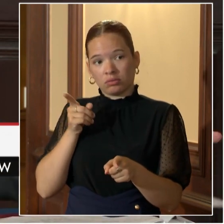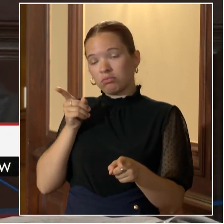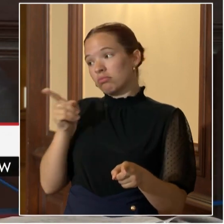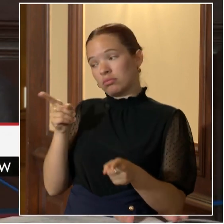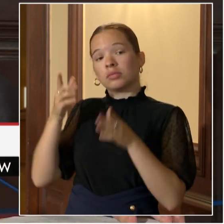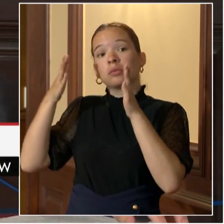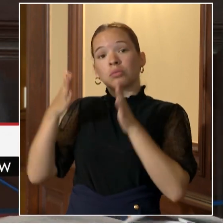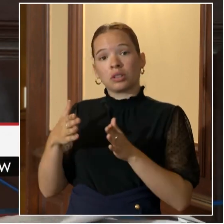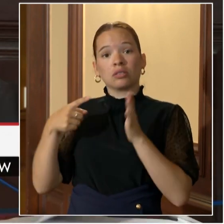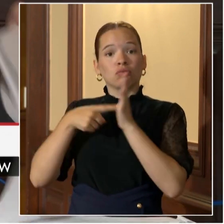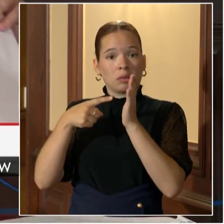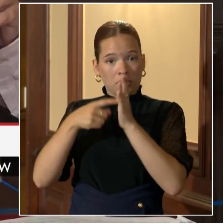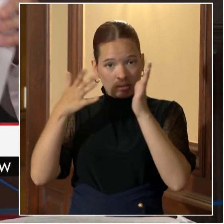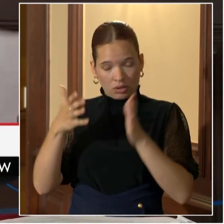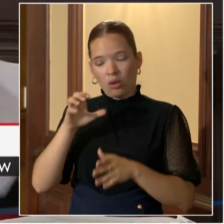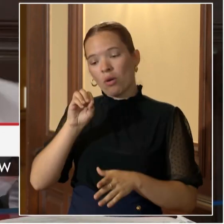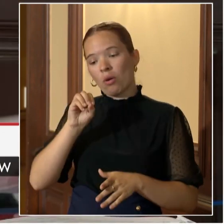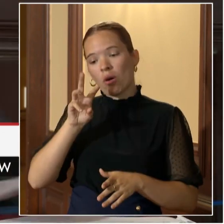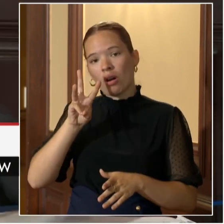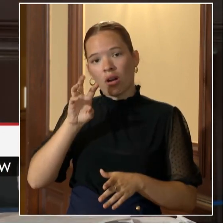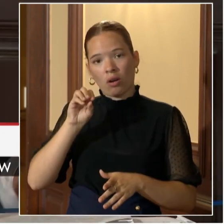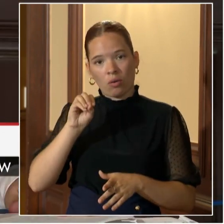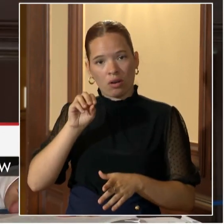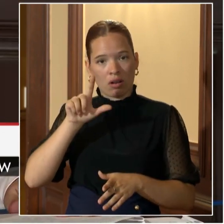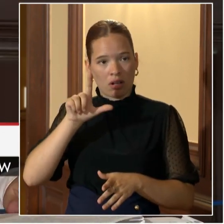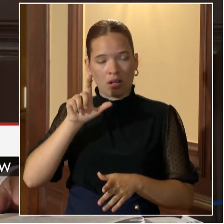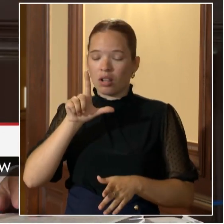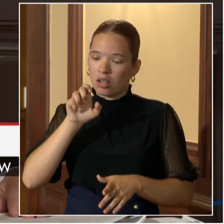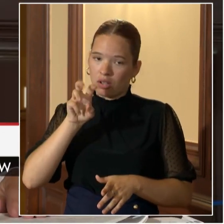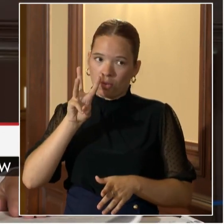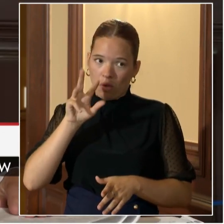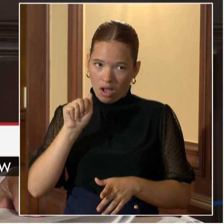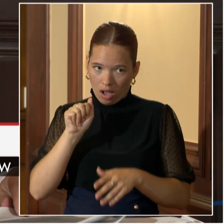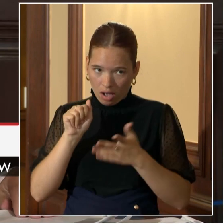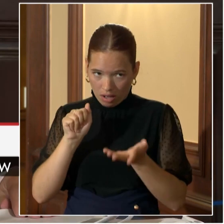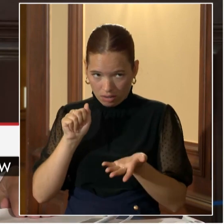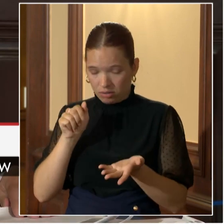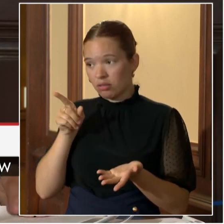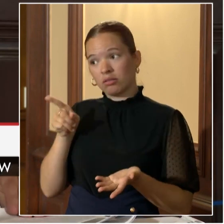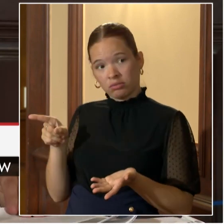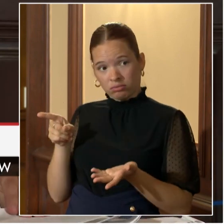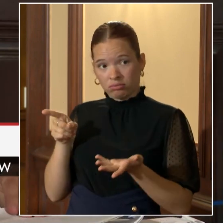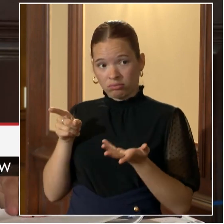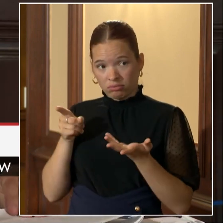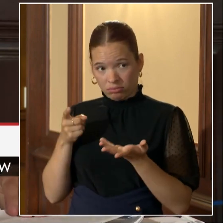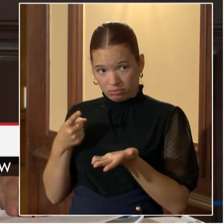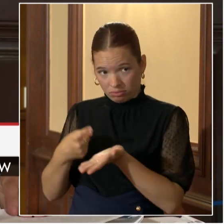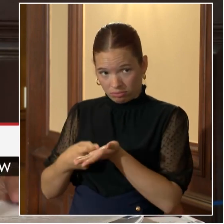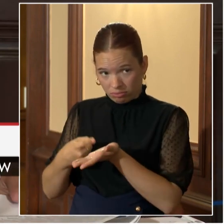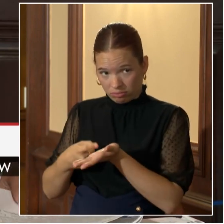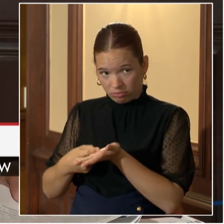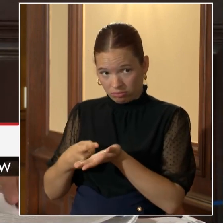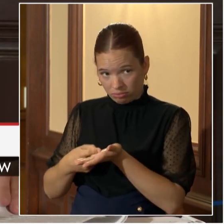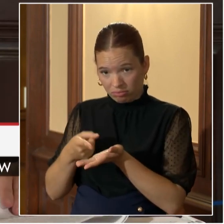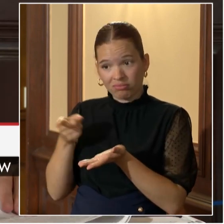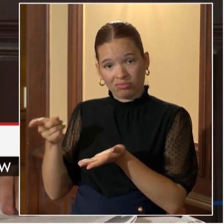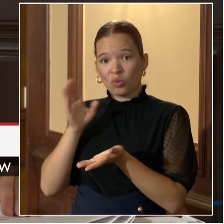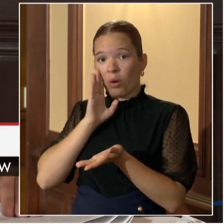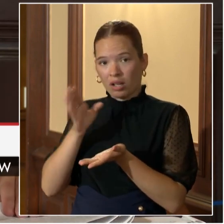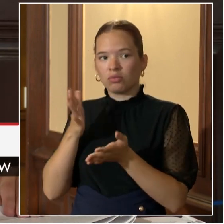initiated and previously funded through his political committee. This is a supercar parade consisting of a rally and car